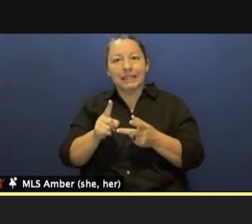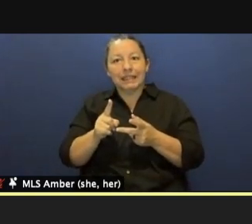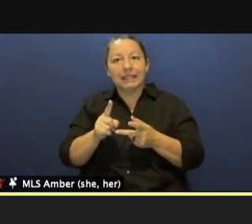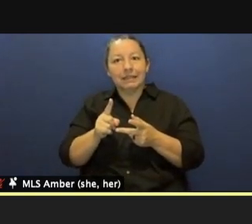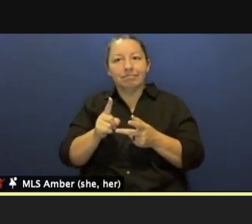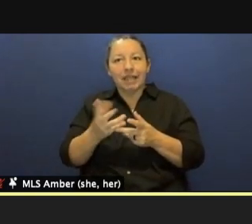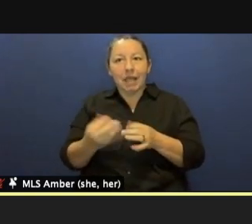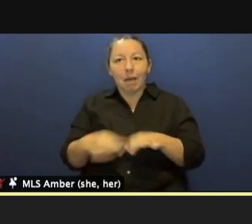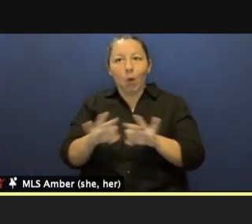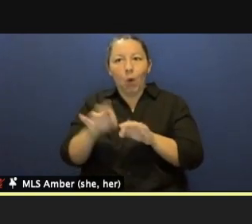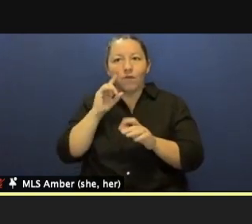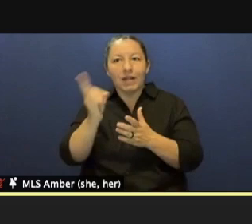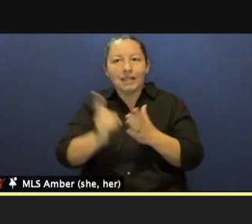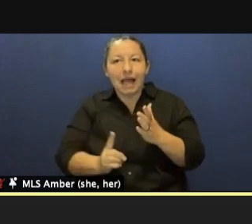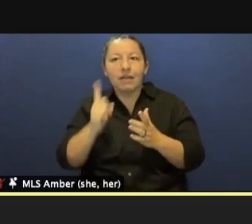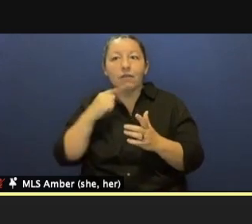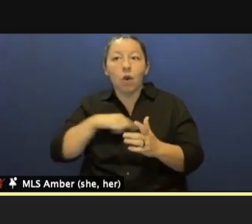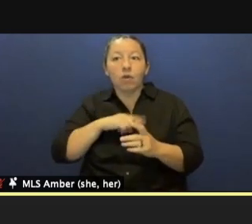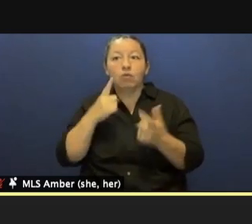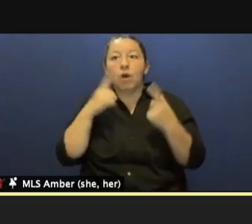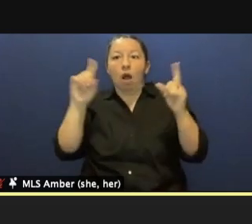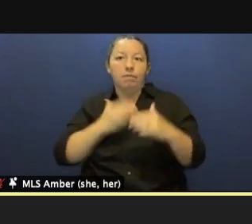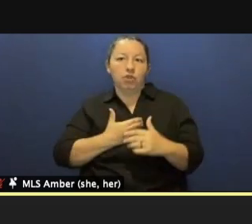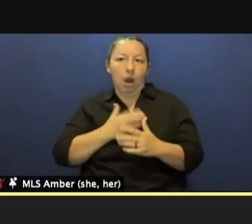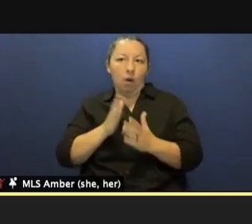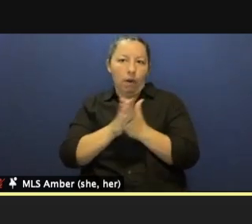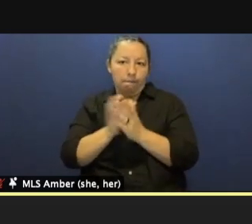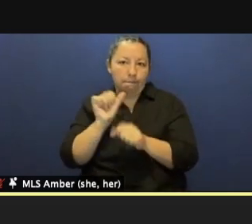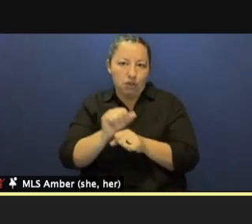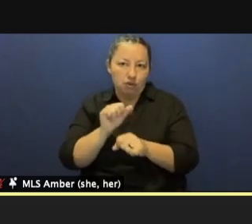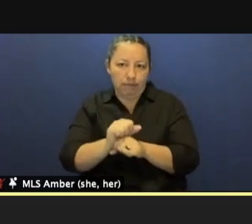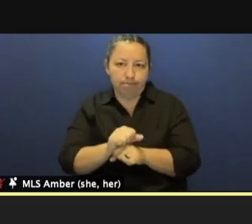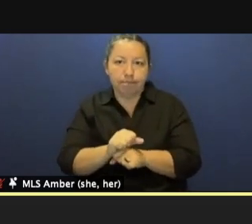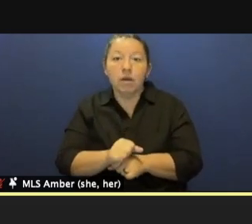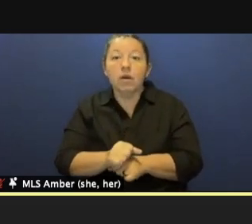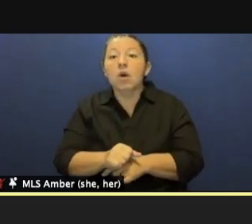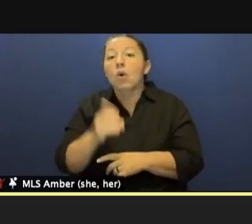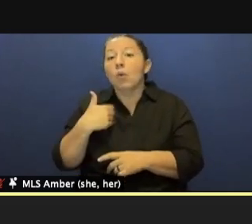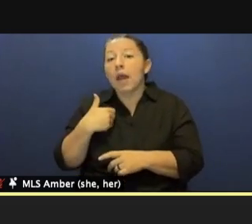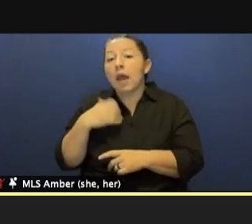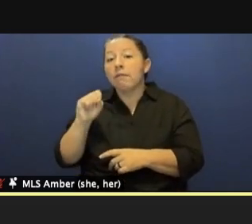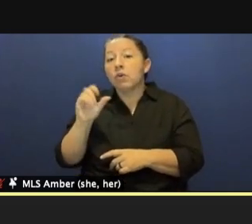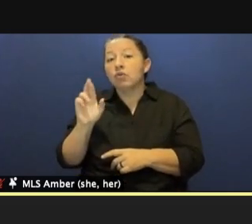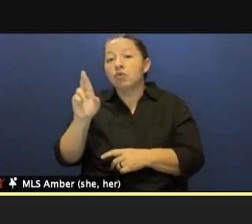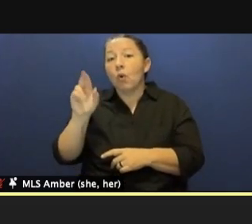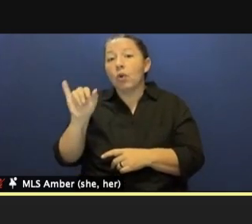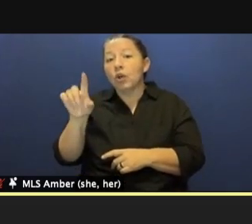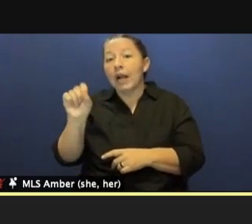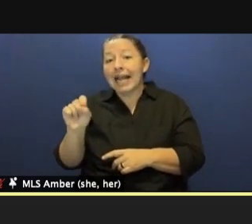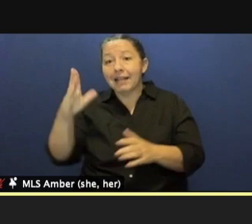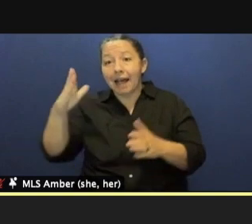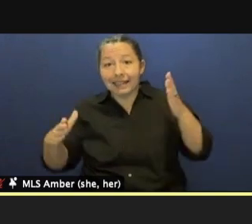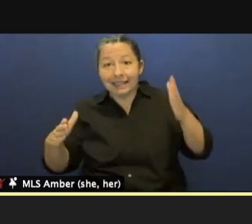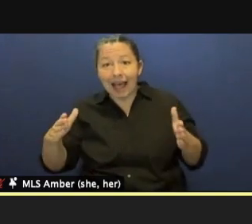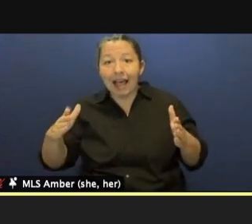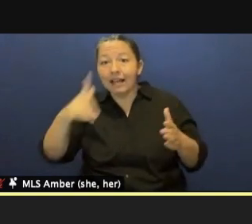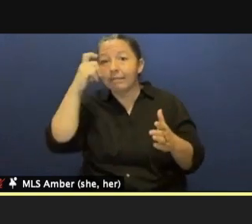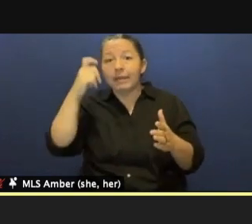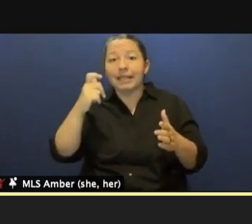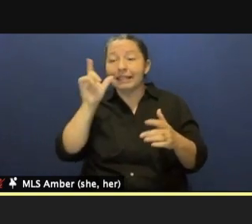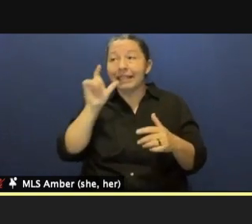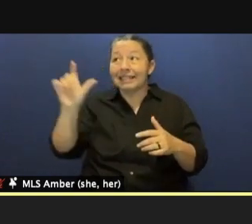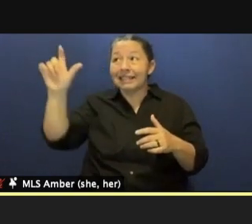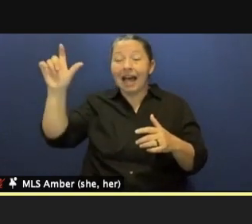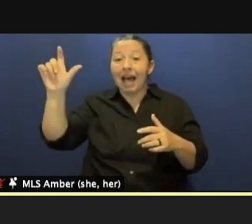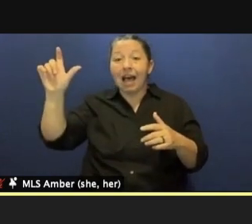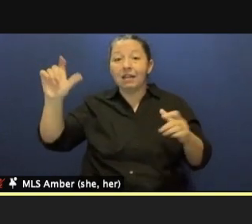mission. Solar rays on the sides, which of course is because the sun doesn't get very high off the horizon when you're in a polar region. So you need to